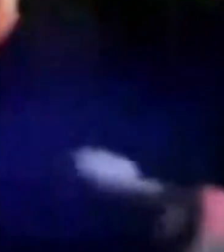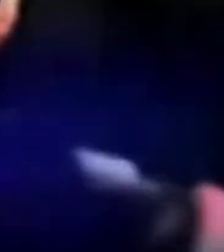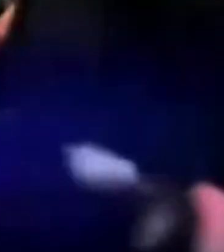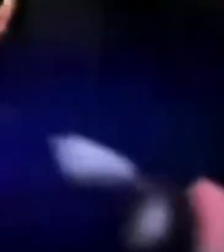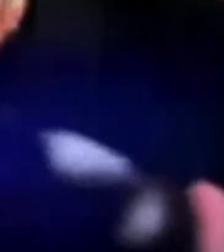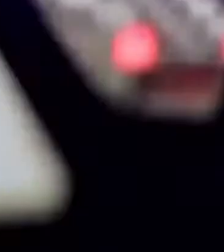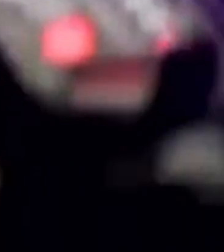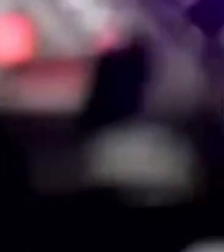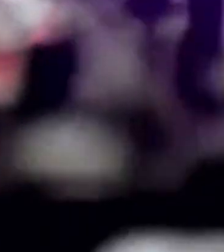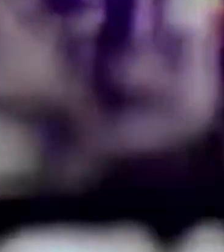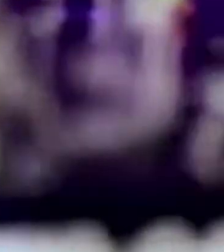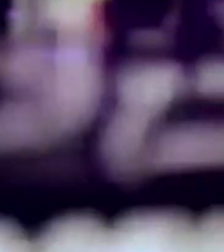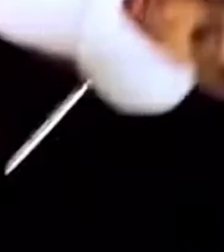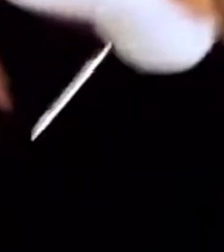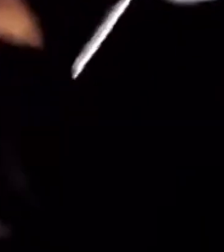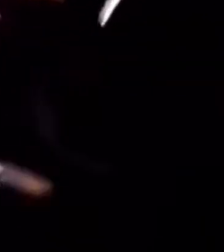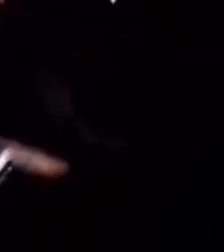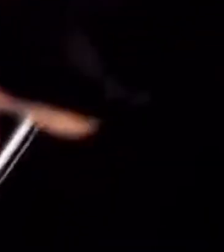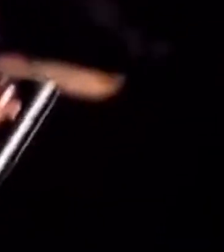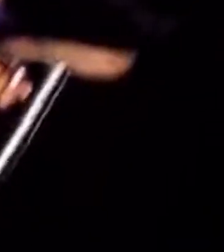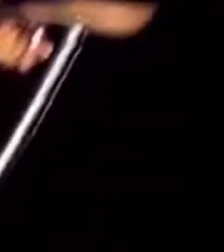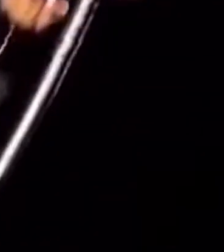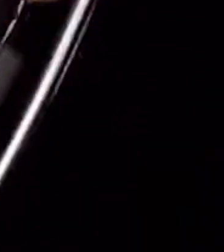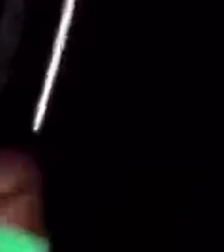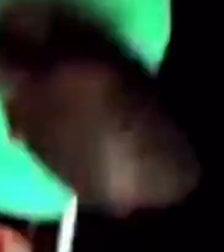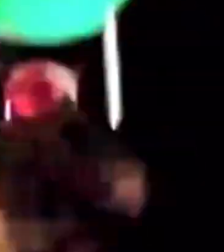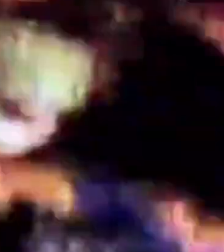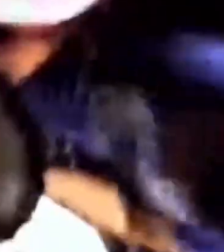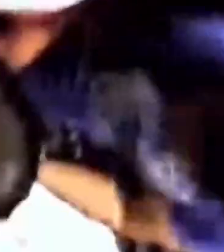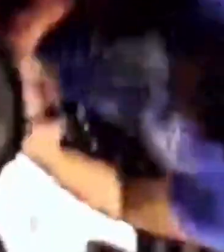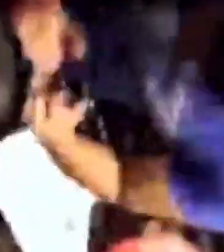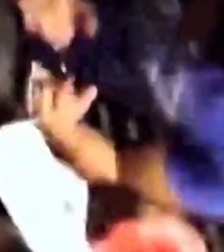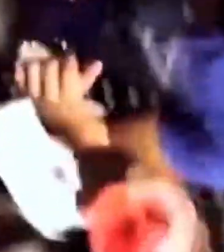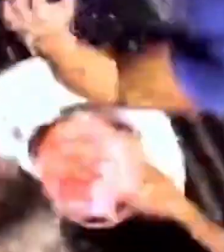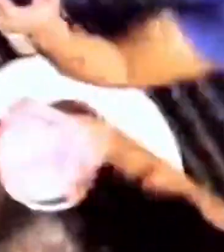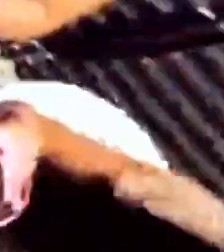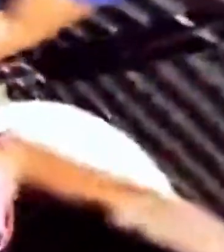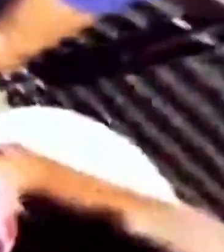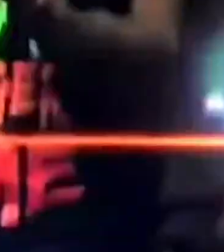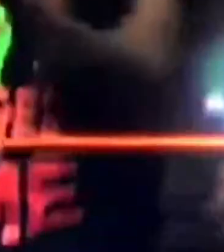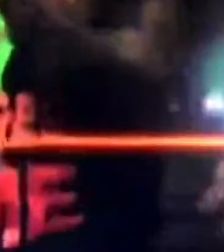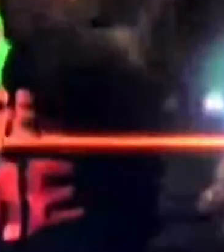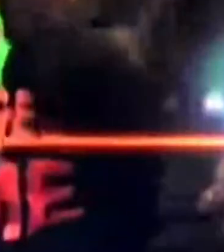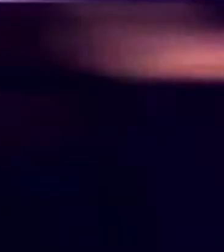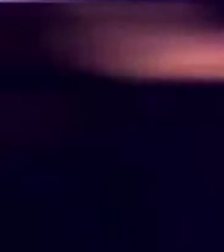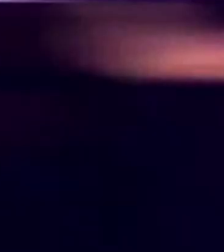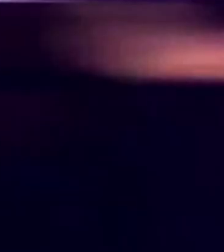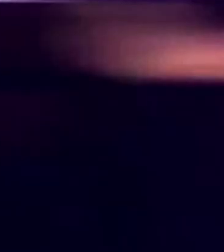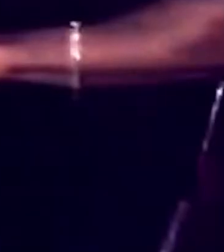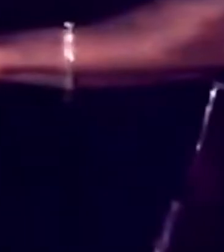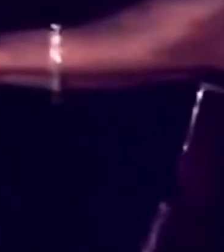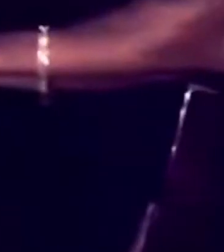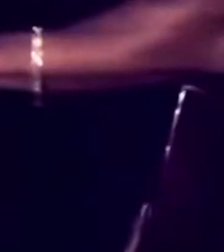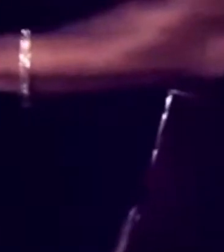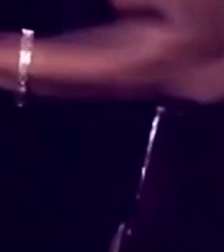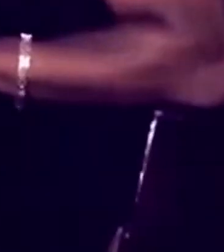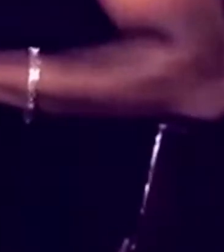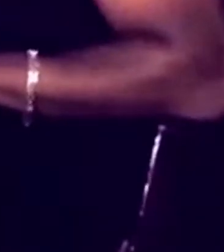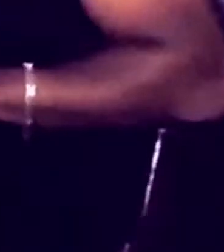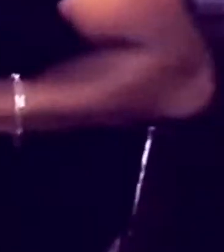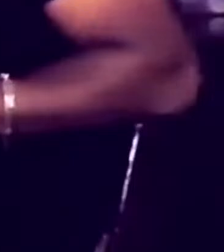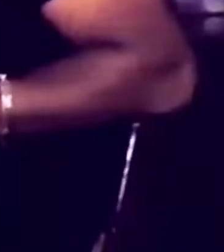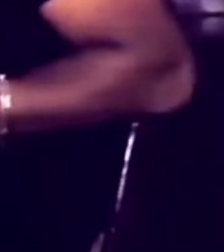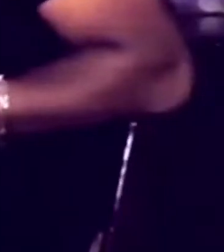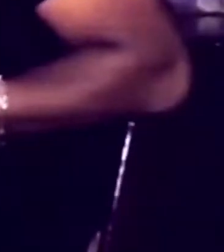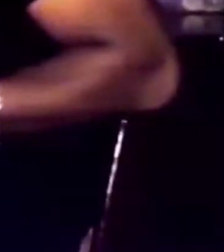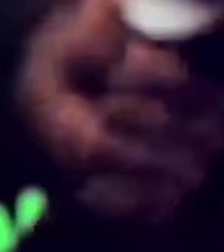Grab a drink. Surrender yourself to the ebbs and crescendos of an irresistible beat. Say cheers and